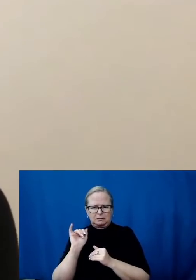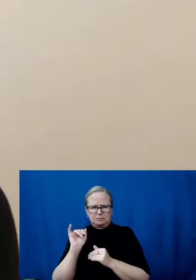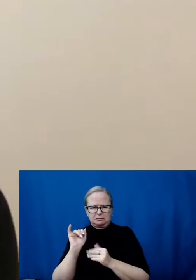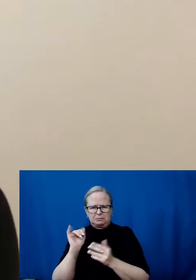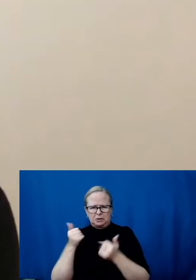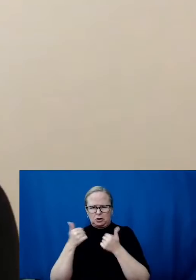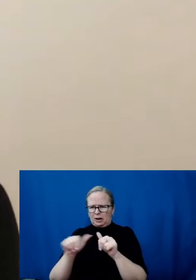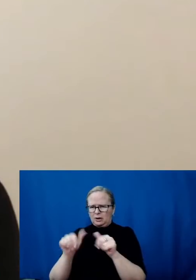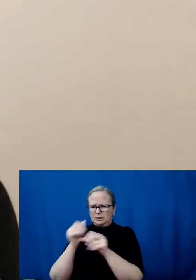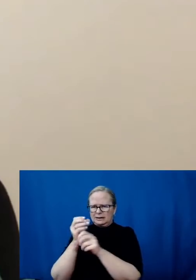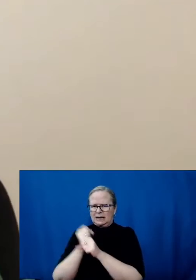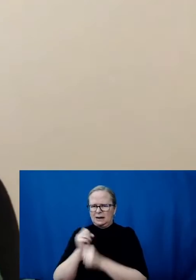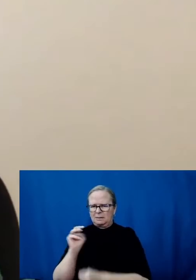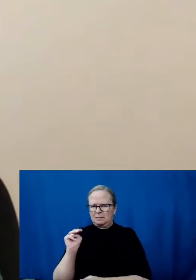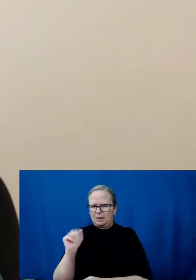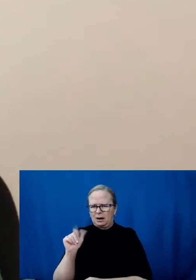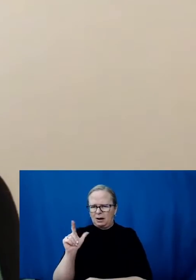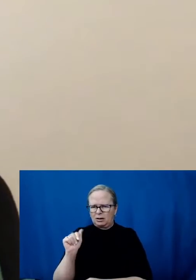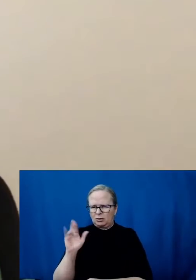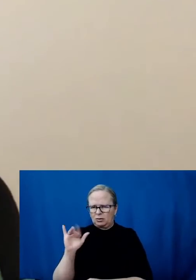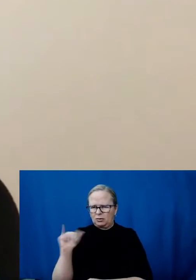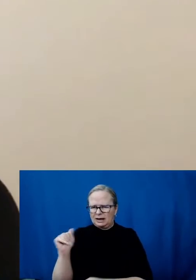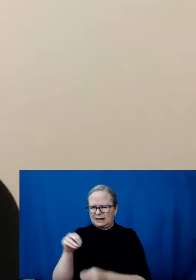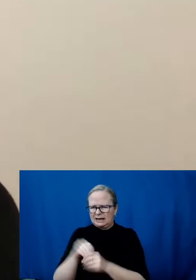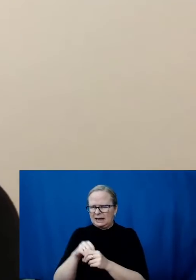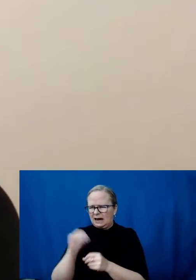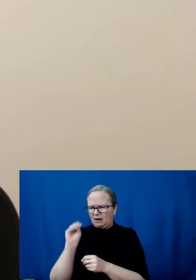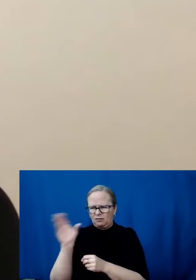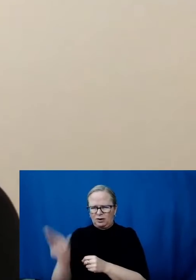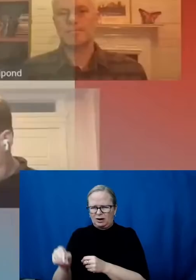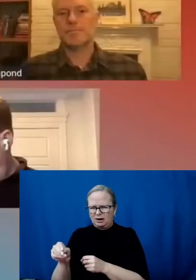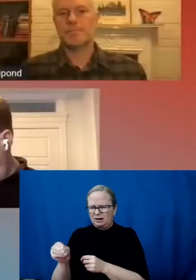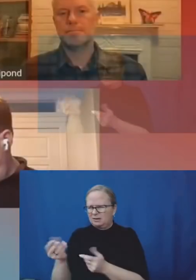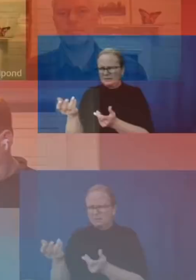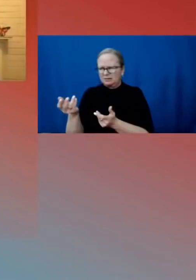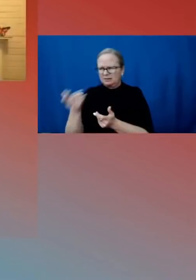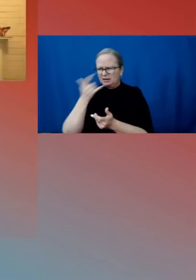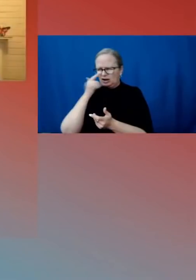akin to malaria in Africa.